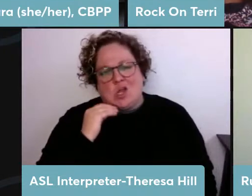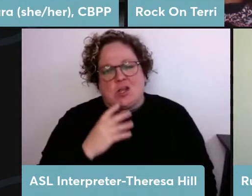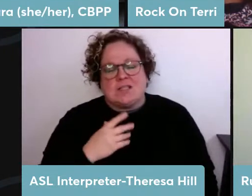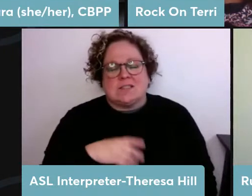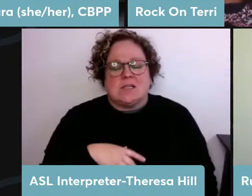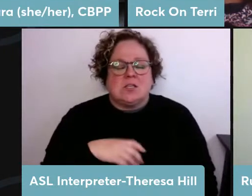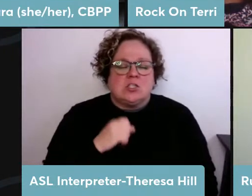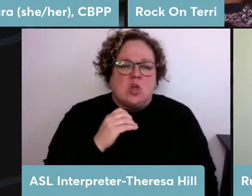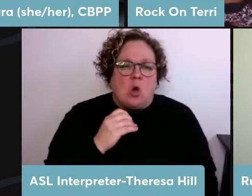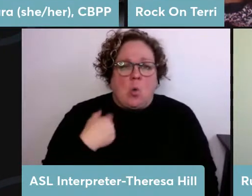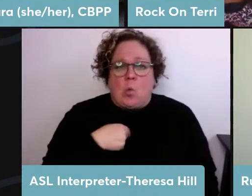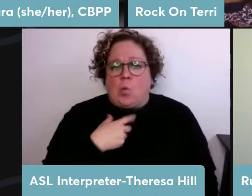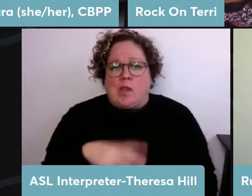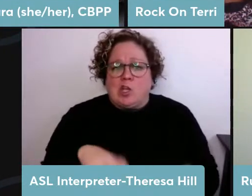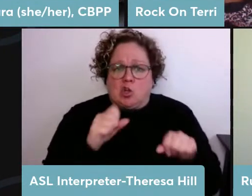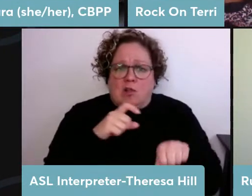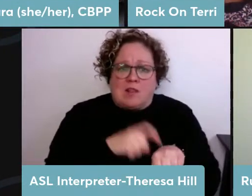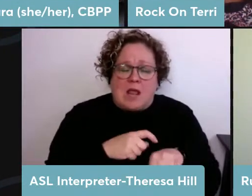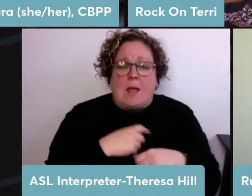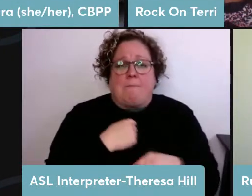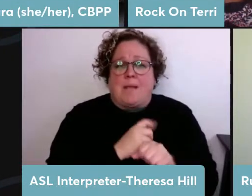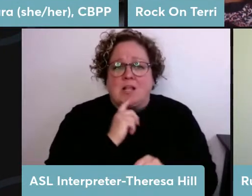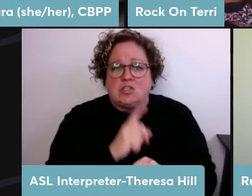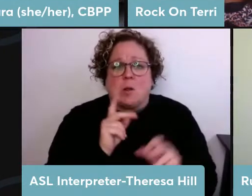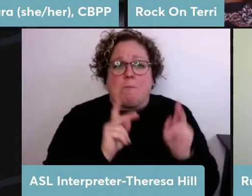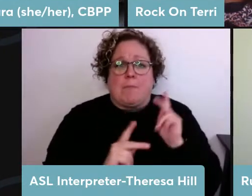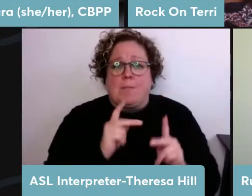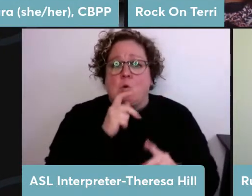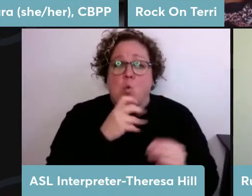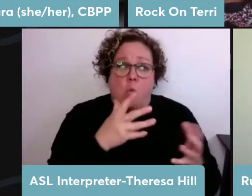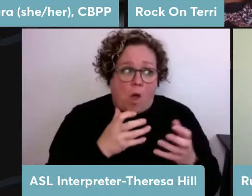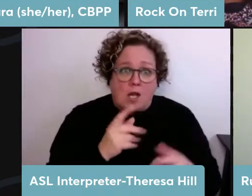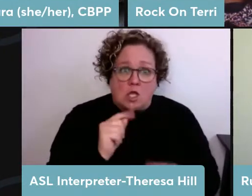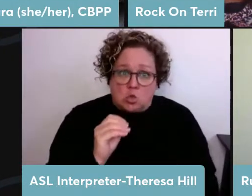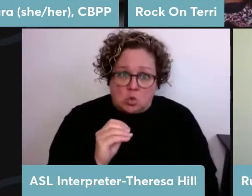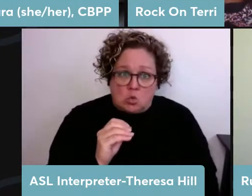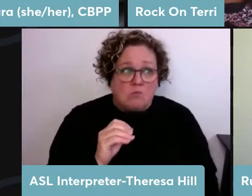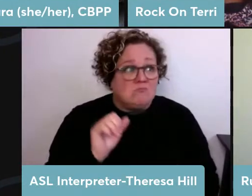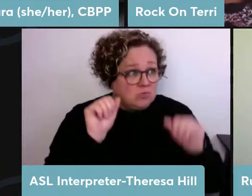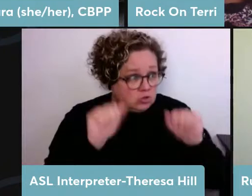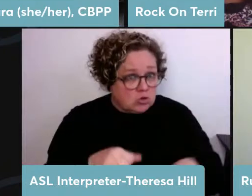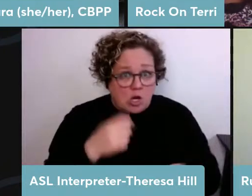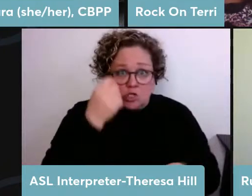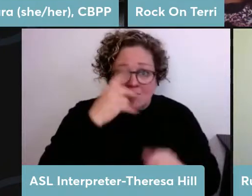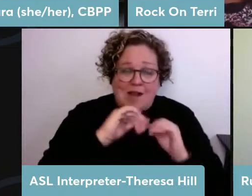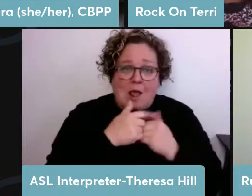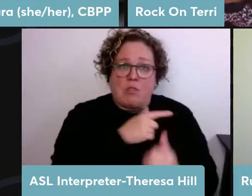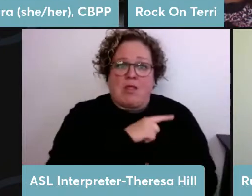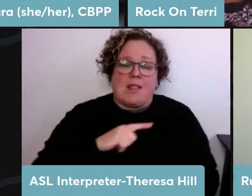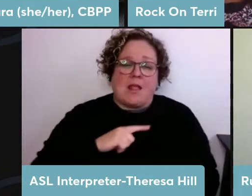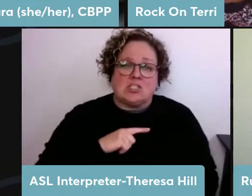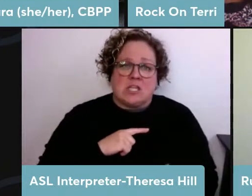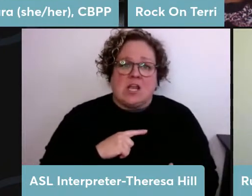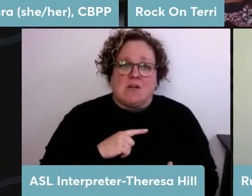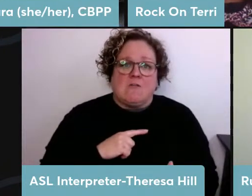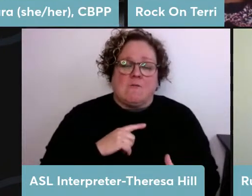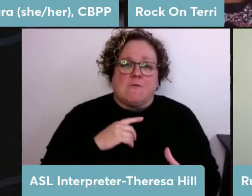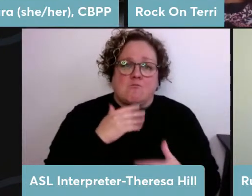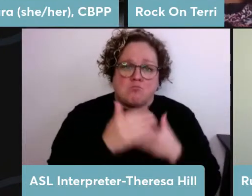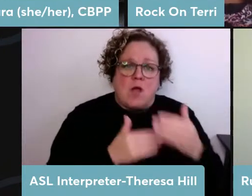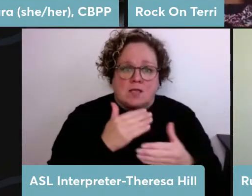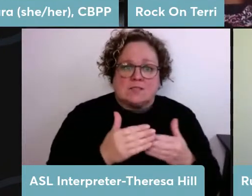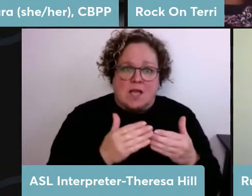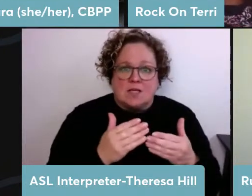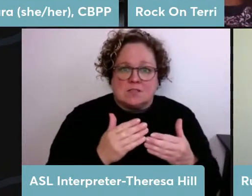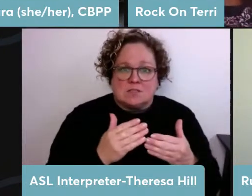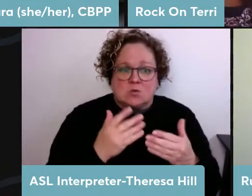sure those who wanted to could understand how the legislative process works for the Right to Counsel